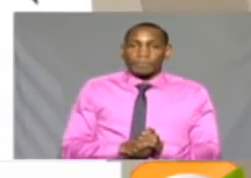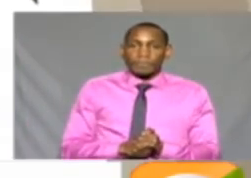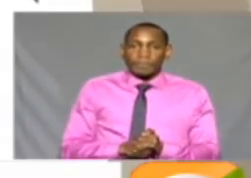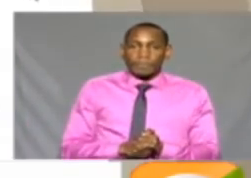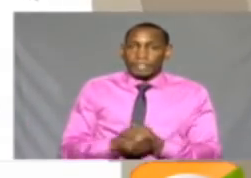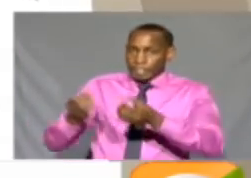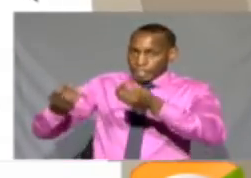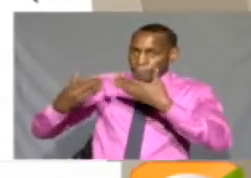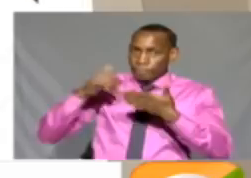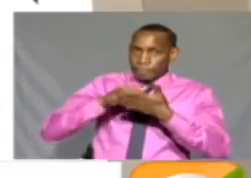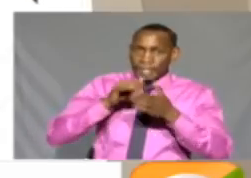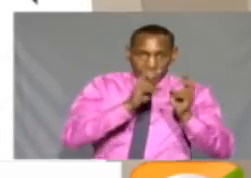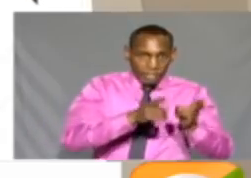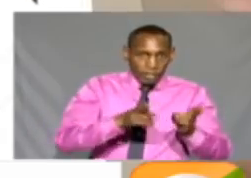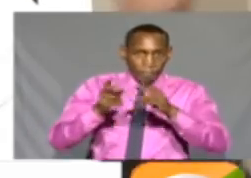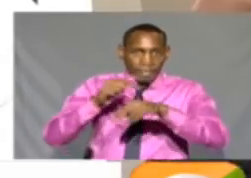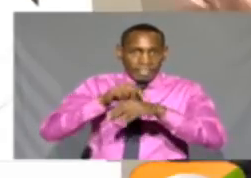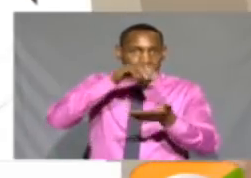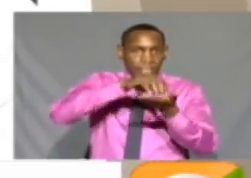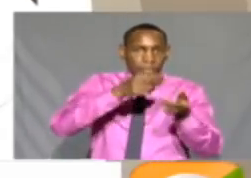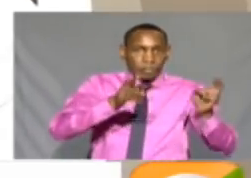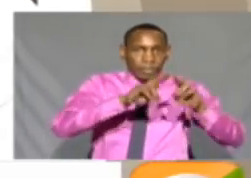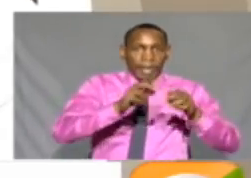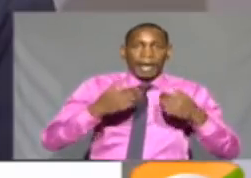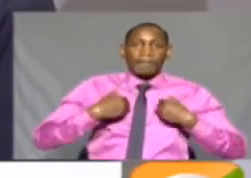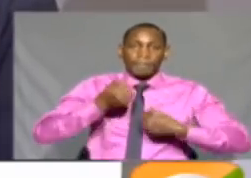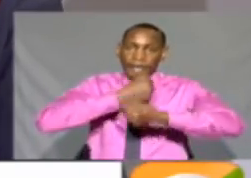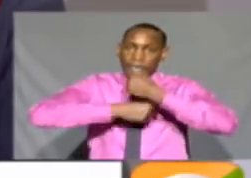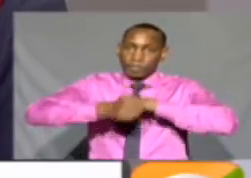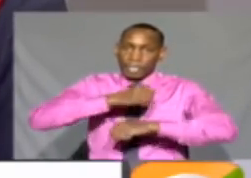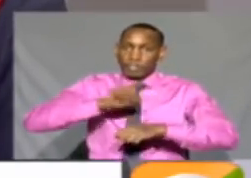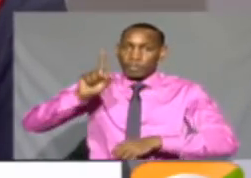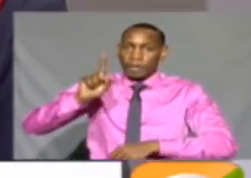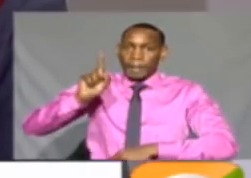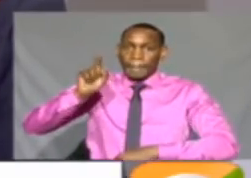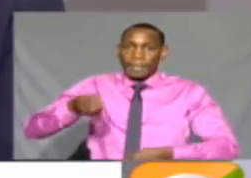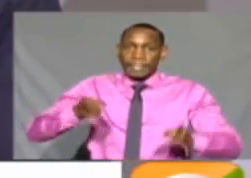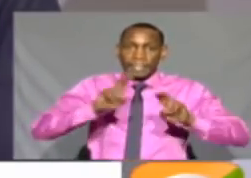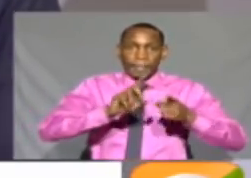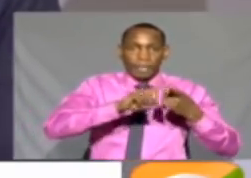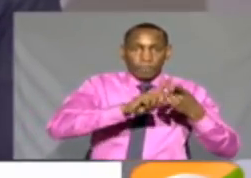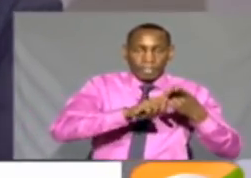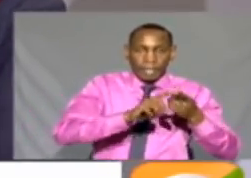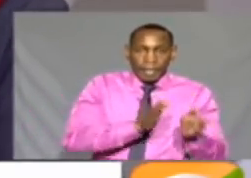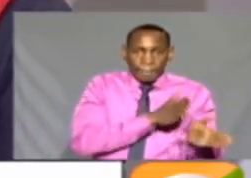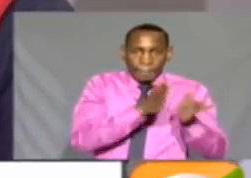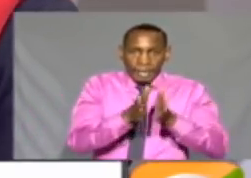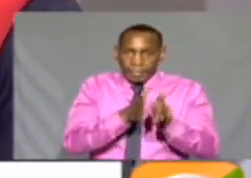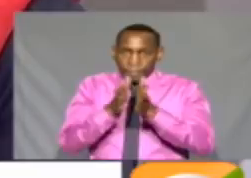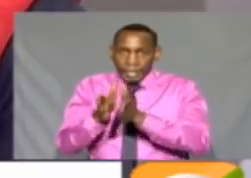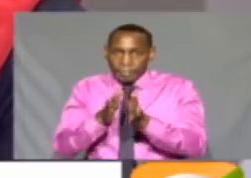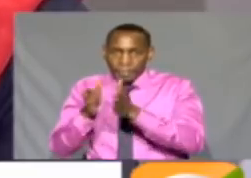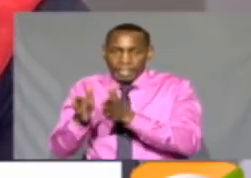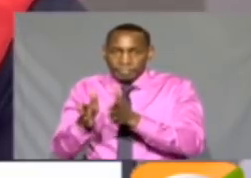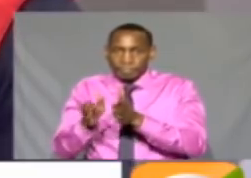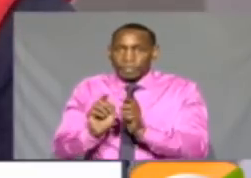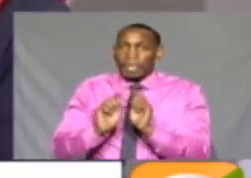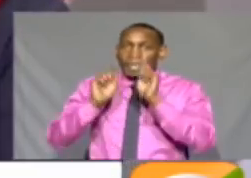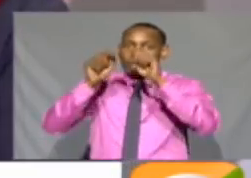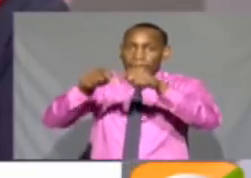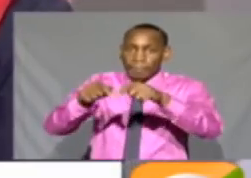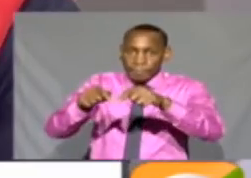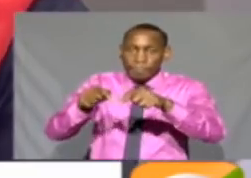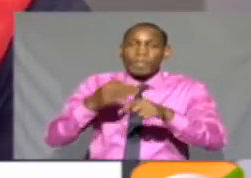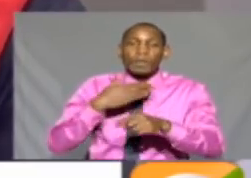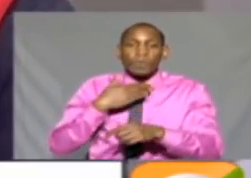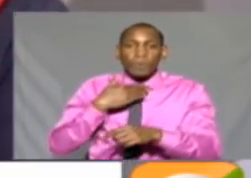I'm told that usually when something like this happens, there are steps to be followed. The first one, they call it the preparatory stage. This is where now they go in and they try to